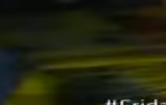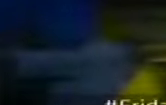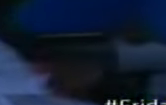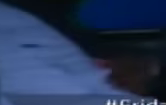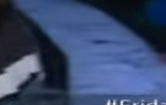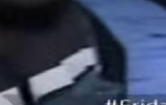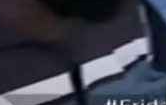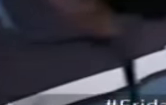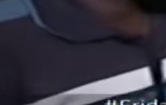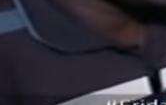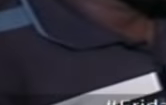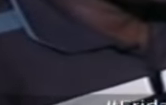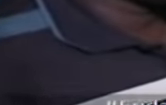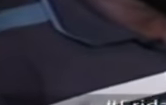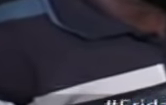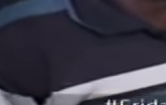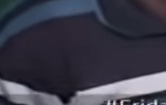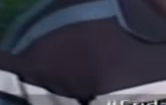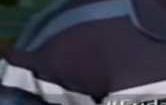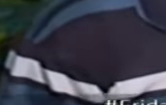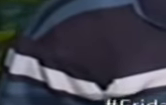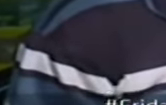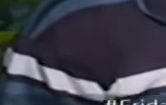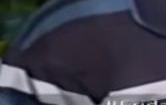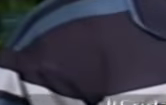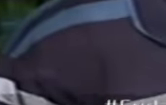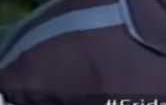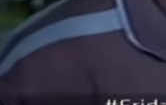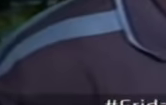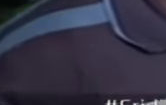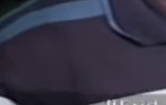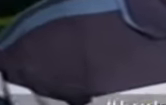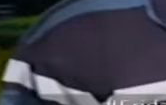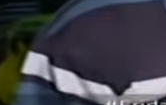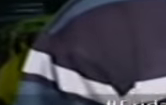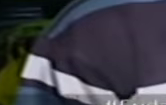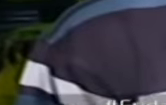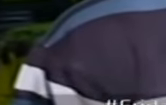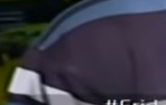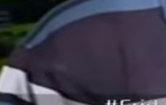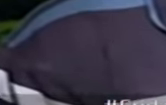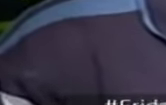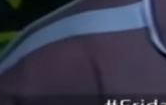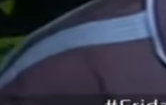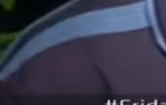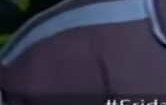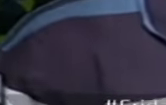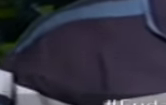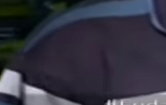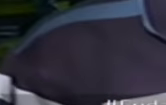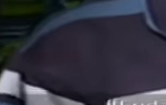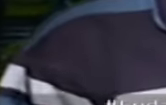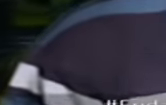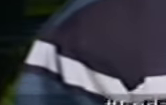I'm joined by one of the revelers here. Hello, sir. Maybe you could begin by telling us your name and your reactions to that Court of Appeal directive suspending